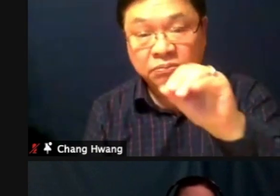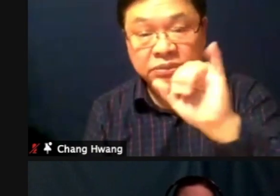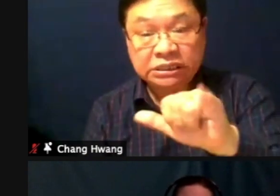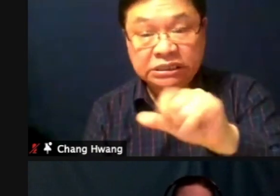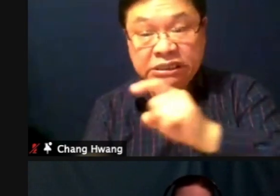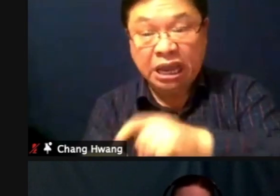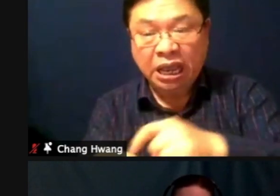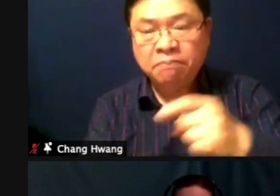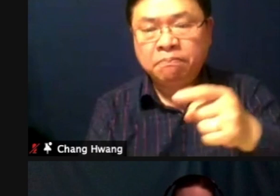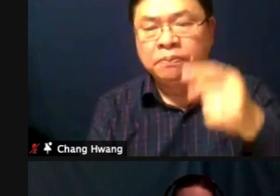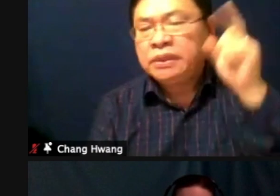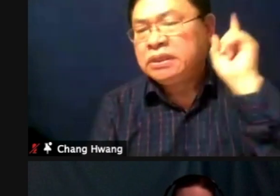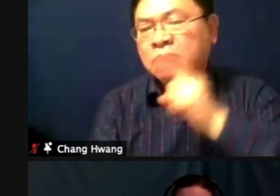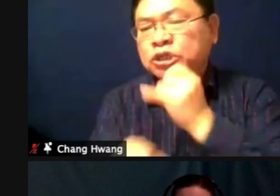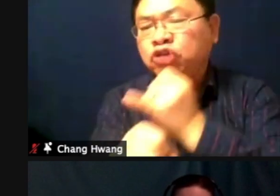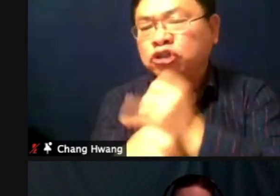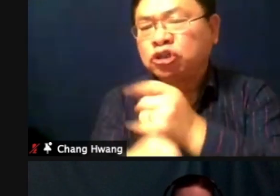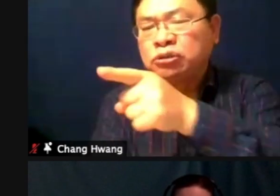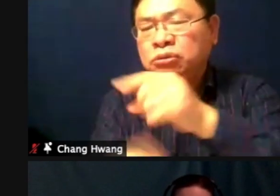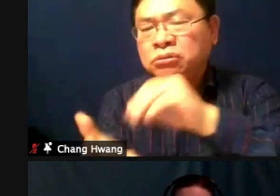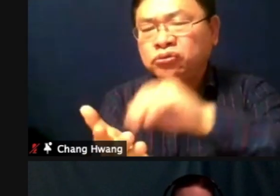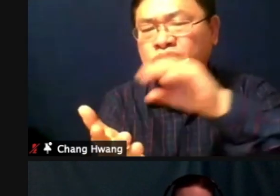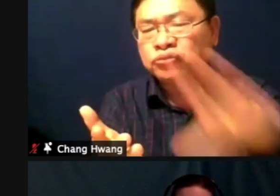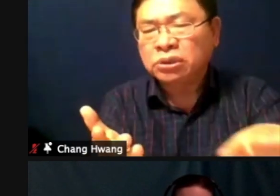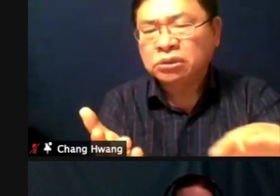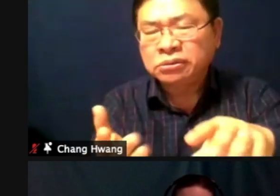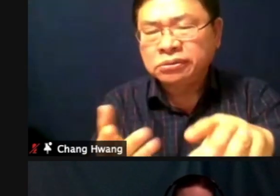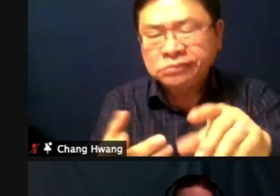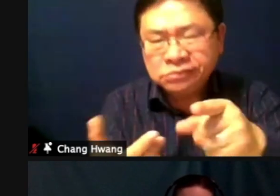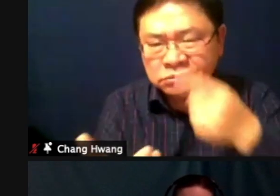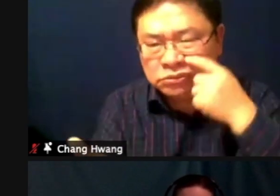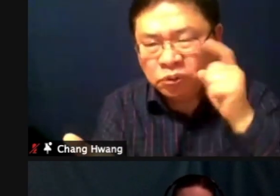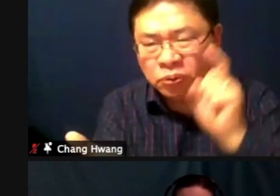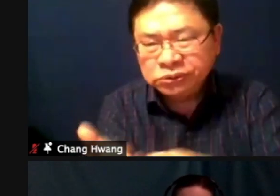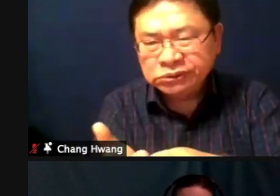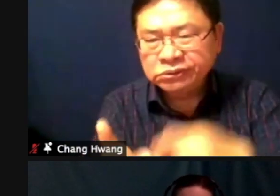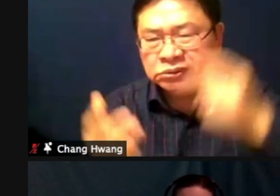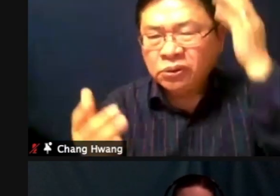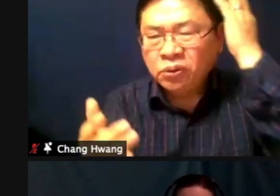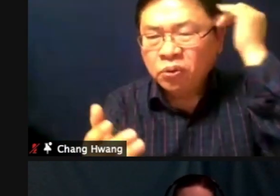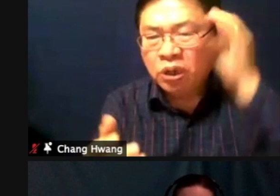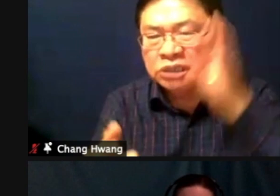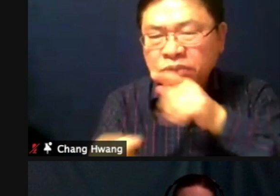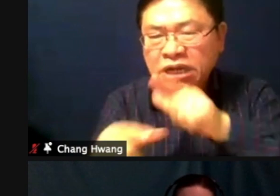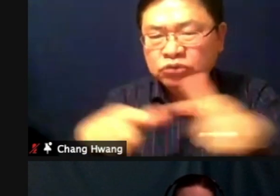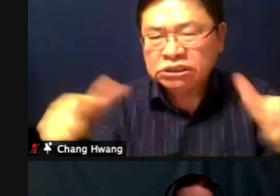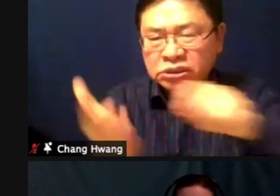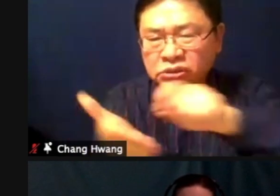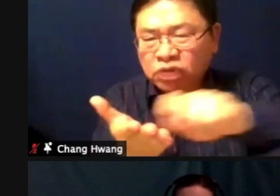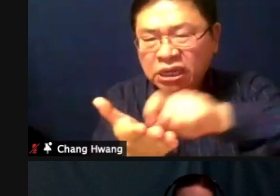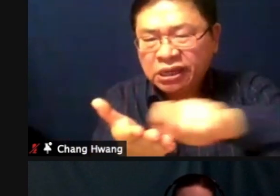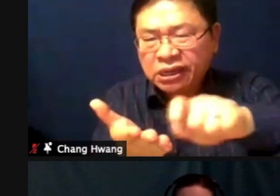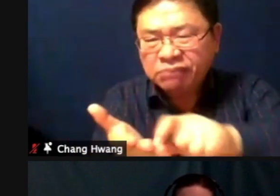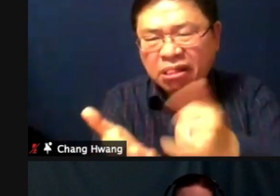a lot of books had been published, and all the way up until 1990s, 1991, you know,